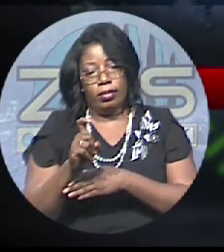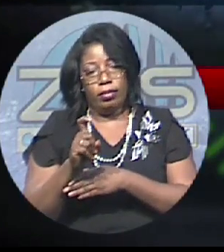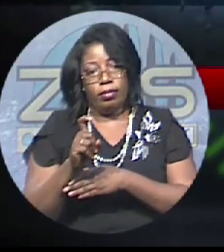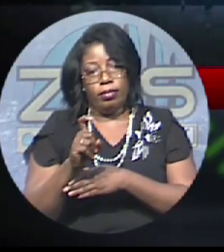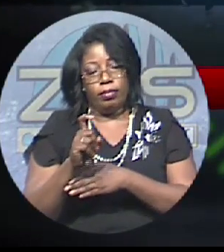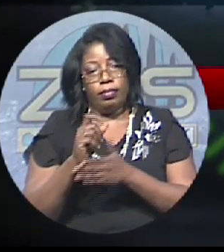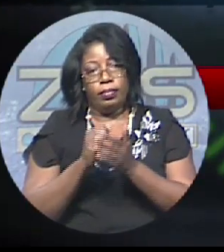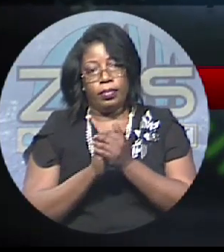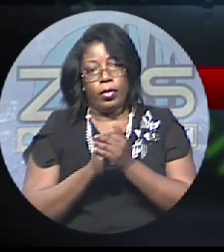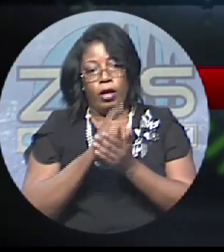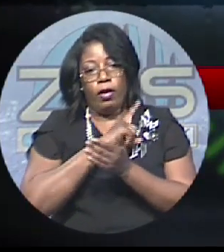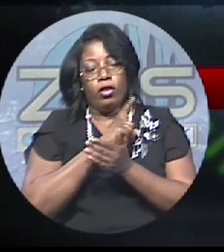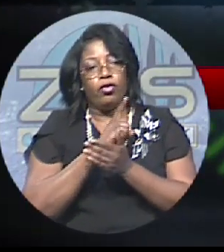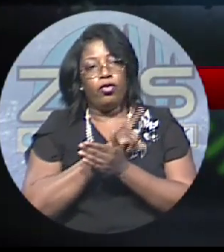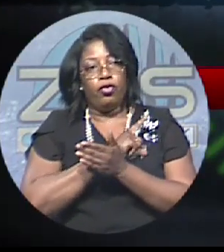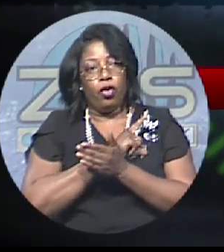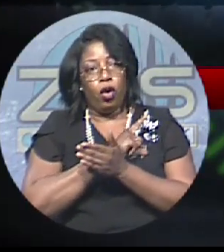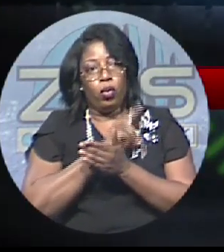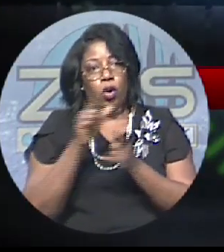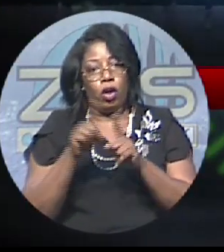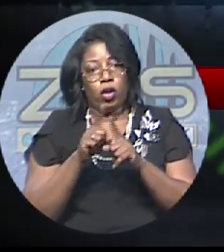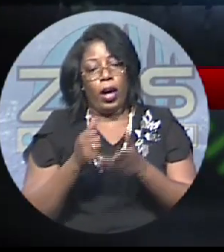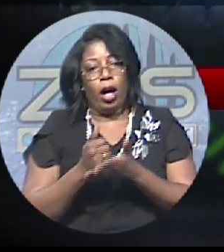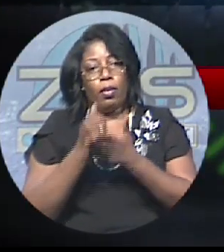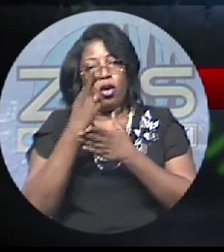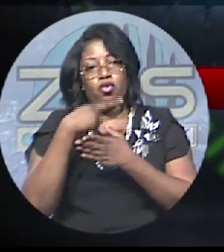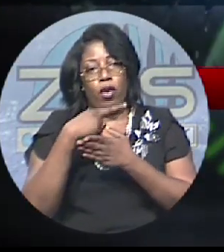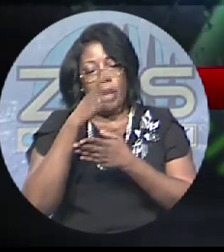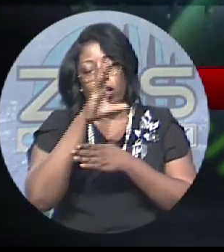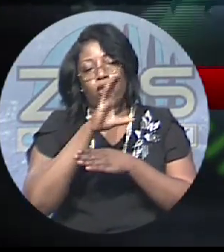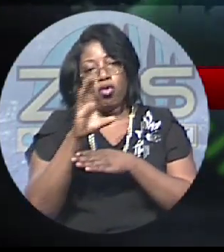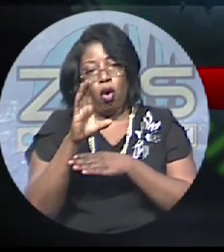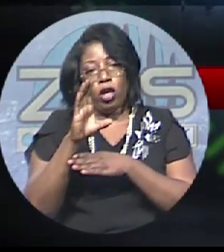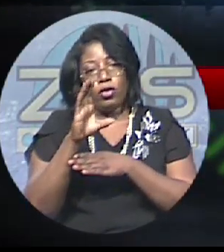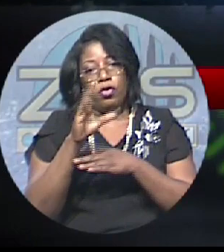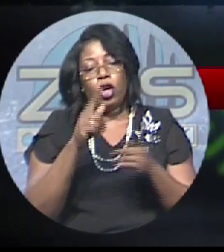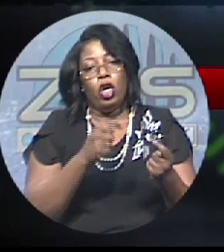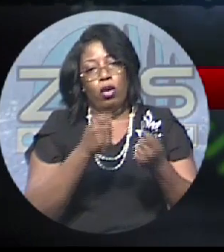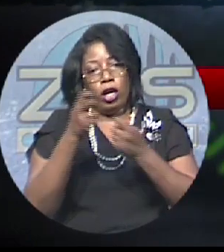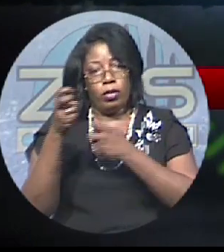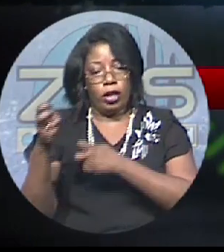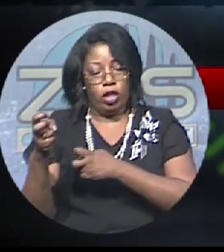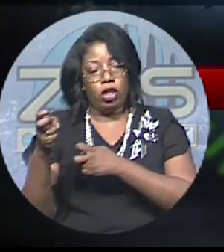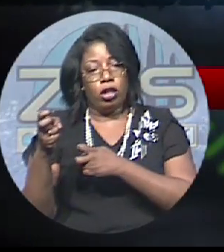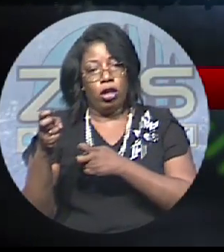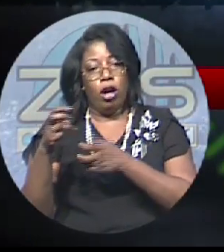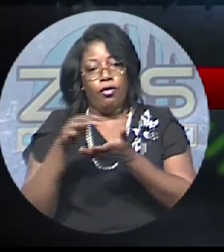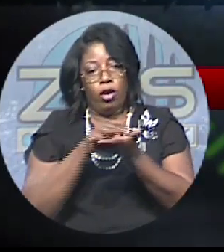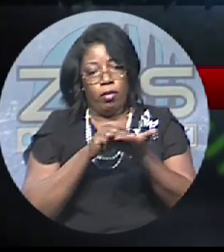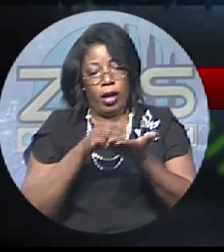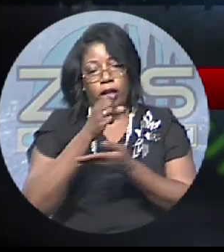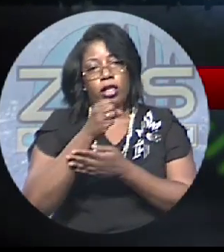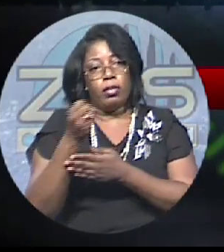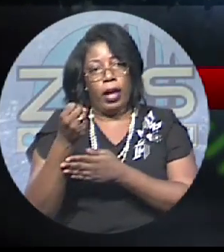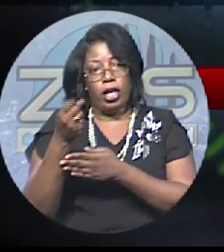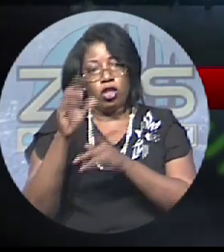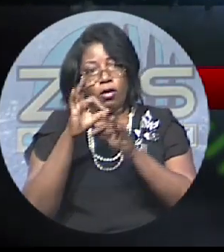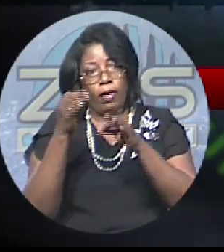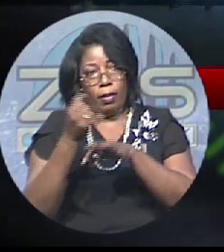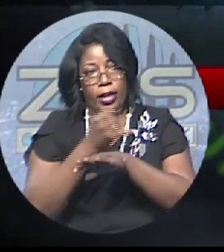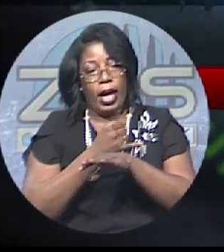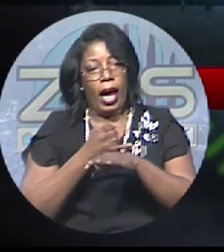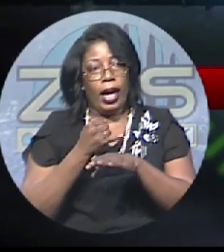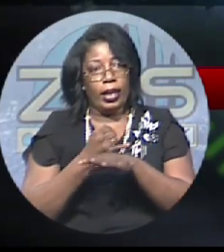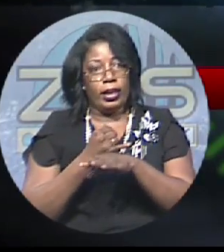will also be assisting the Red Cross with the transportation of emergency medical supplies to family islands. Acting Defense